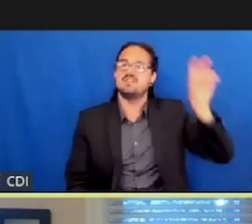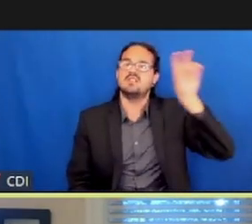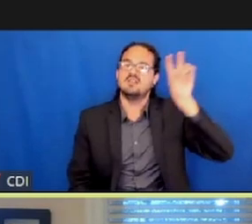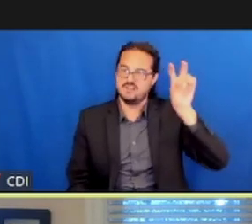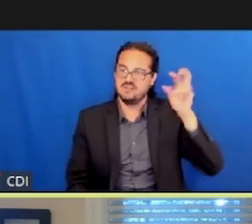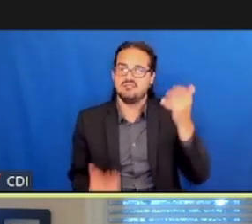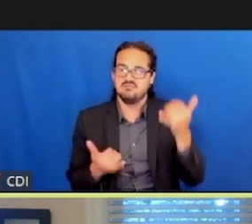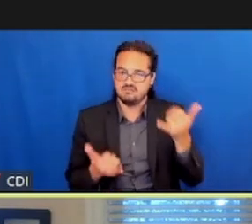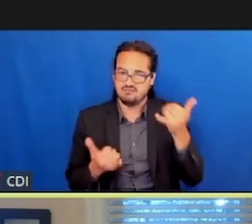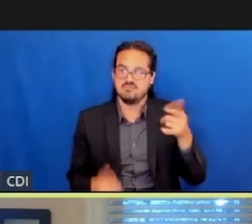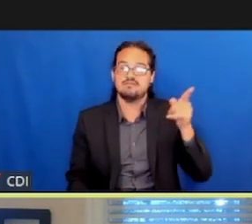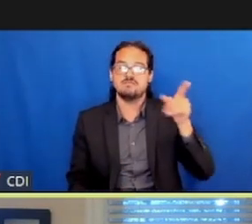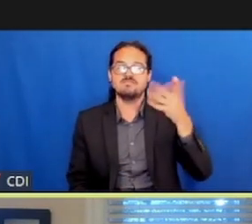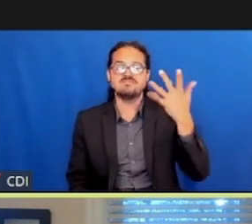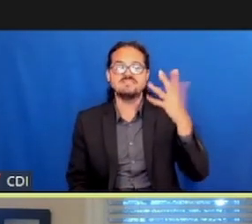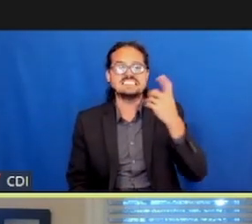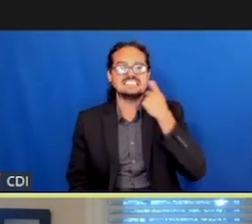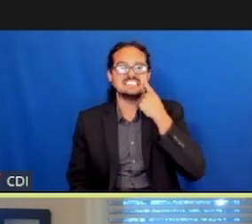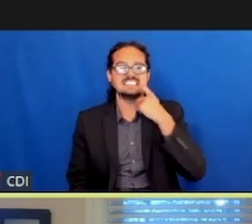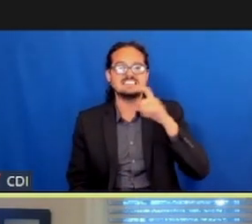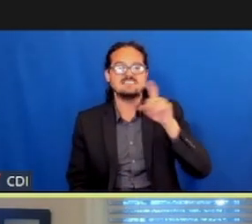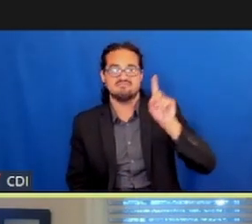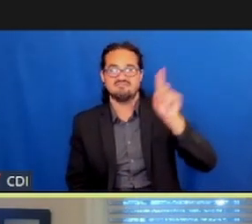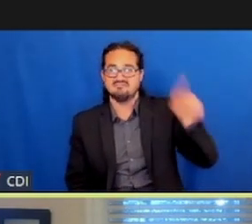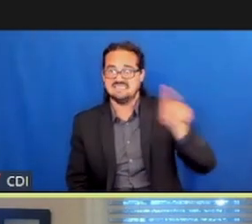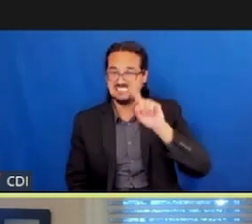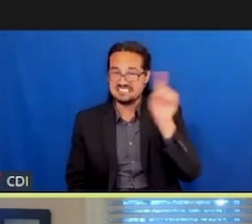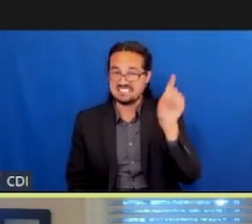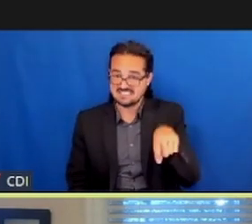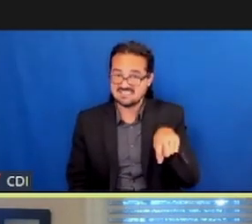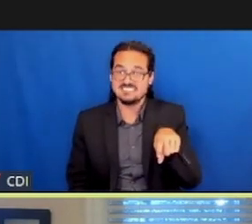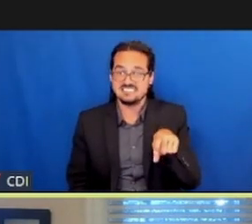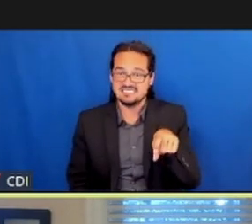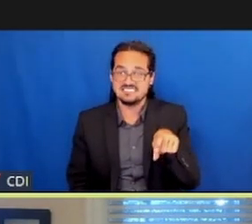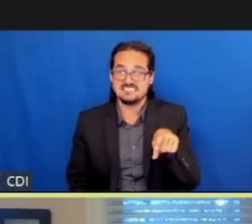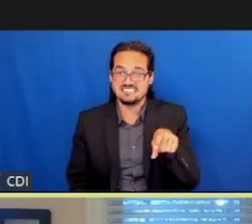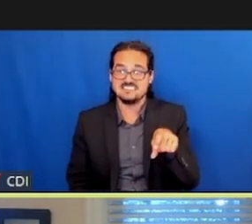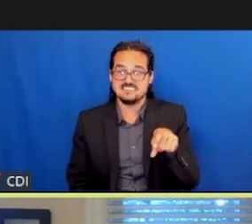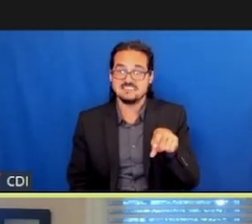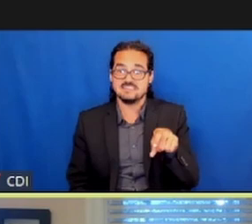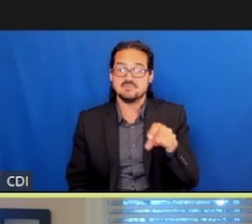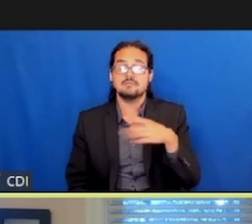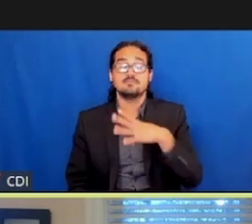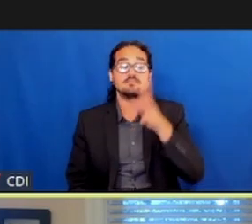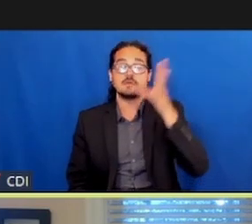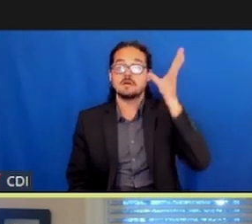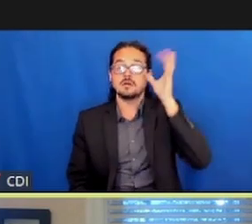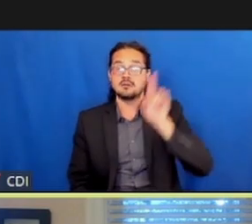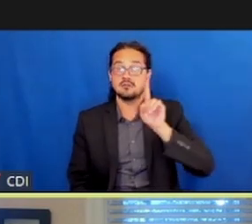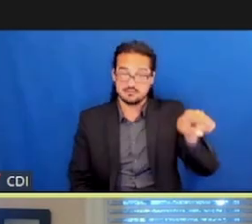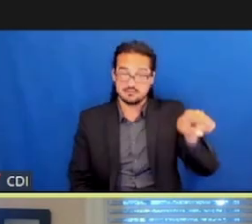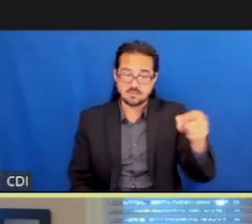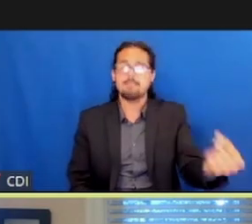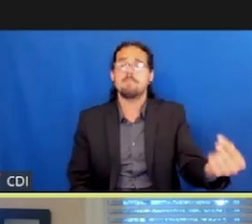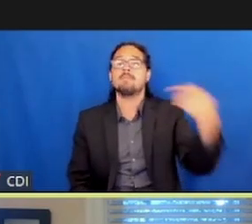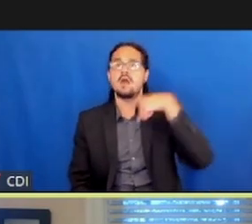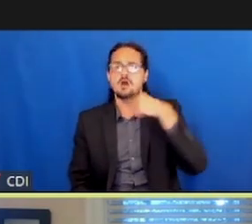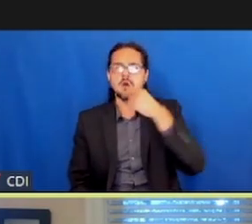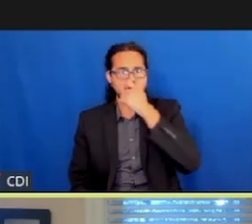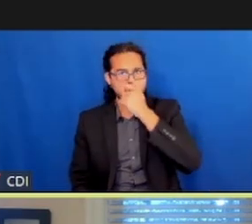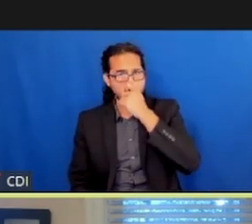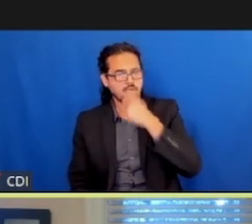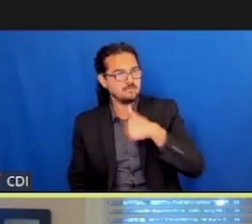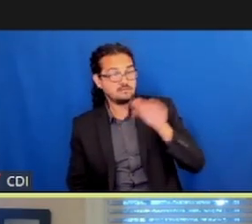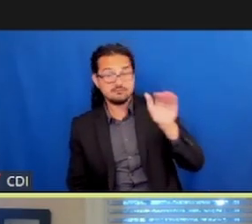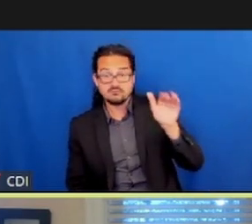with a cold. My first recommendation is go get a COVID test. And my parents were like, well, my mom was like, well, I'm vaccinated. I'm like, no, get the